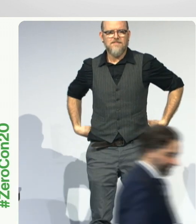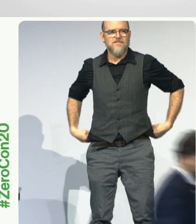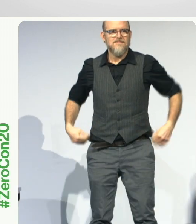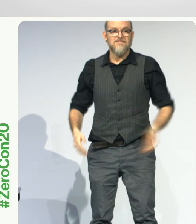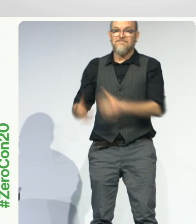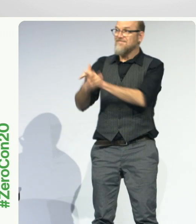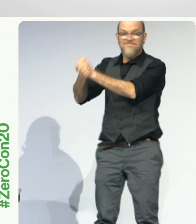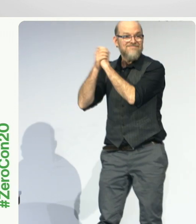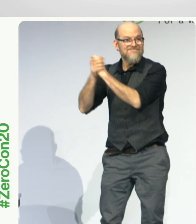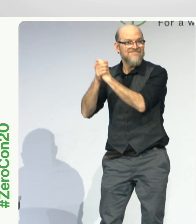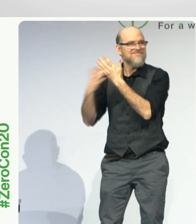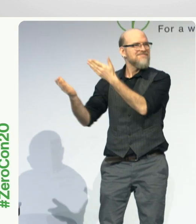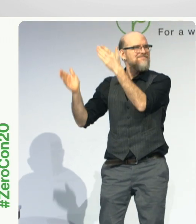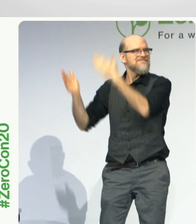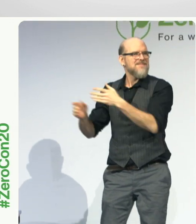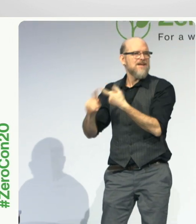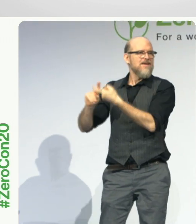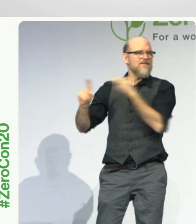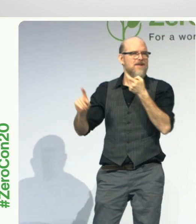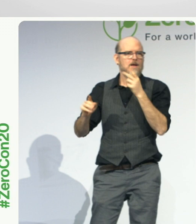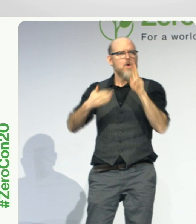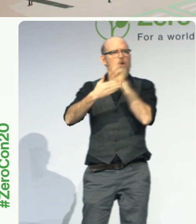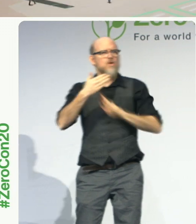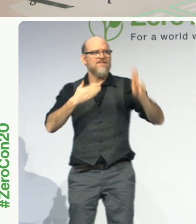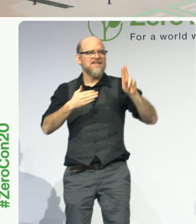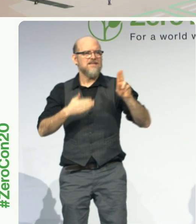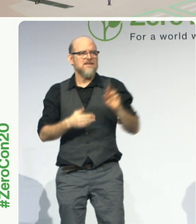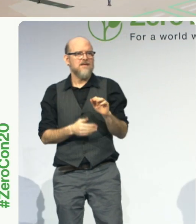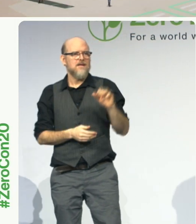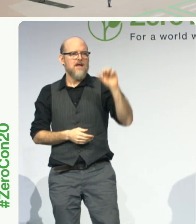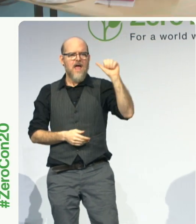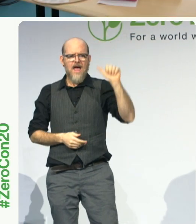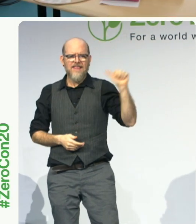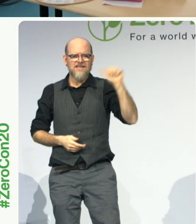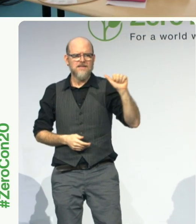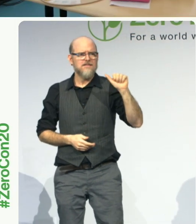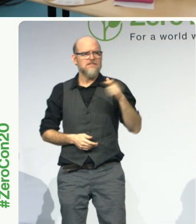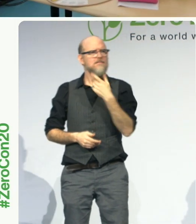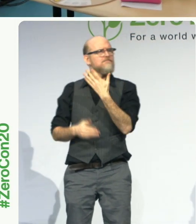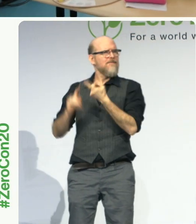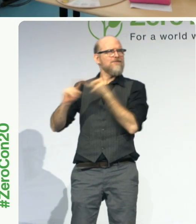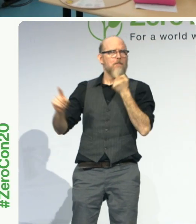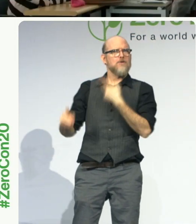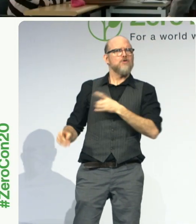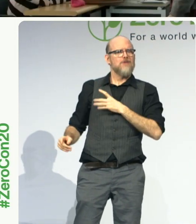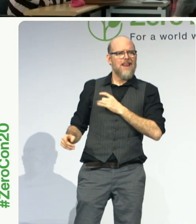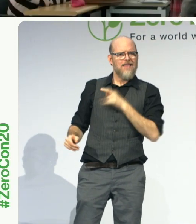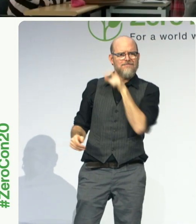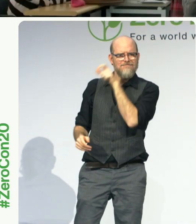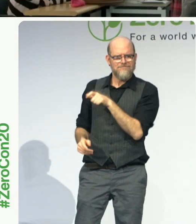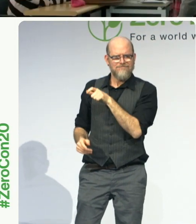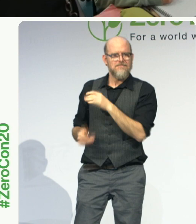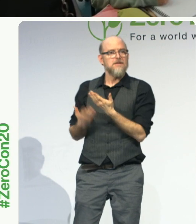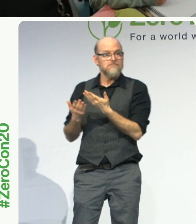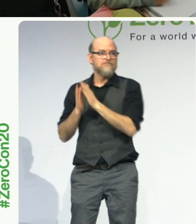Congratulations to Universidad Andrés Bello from Chile, also an impact transfer participant. Chilean